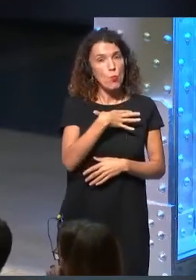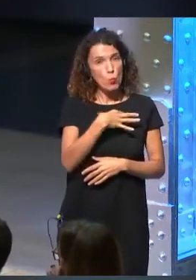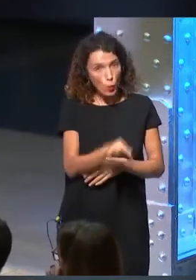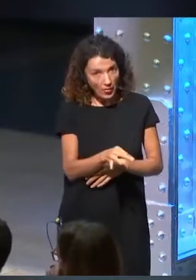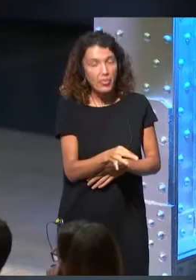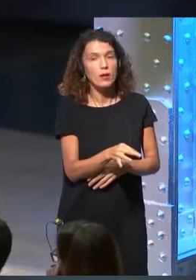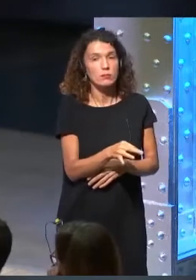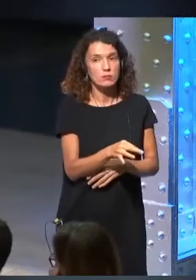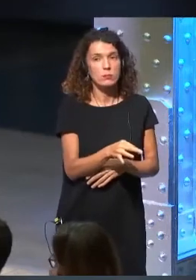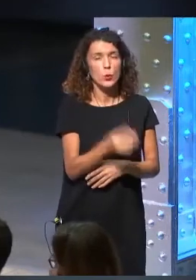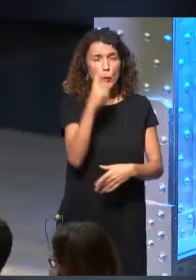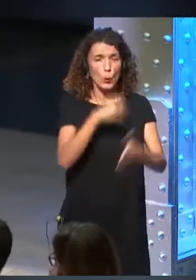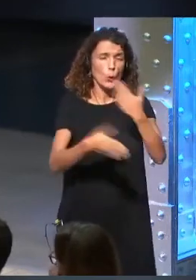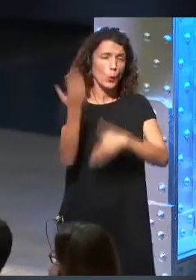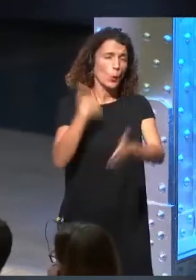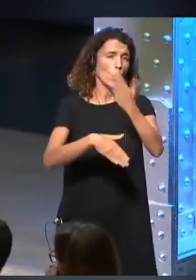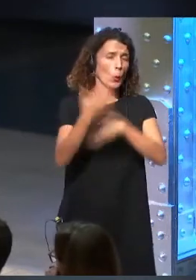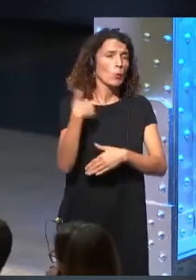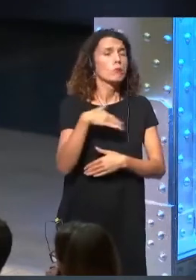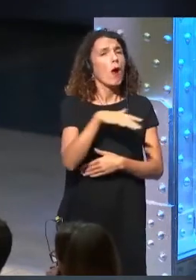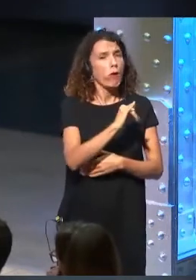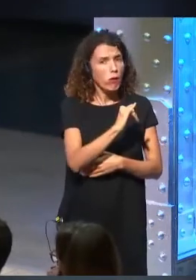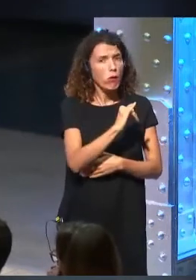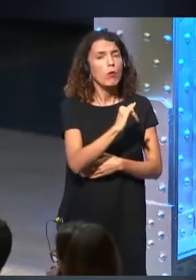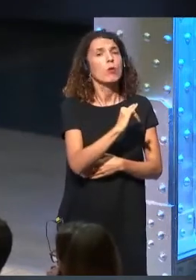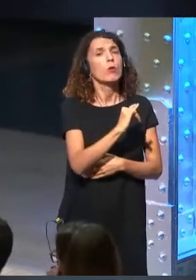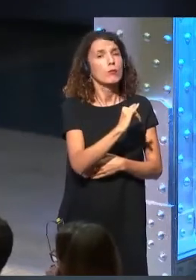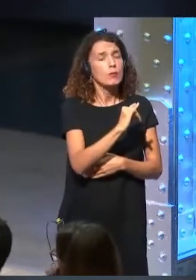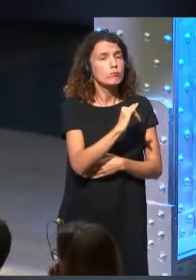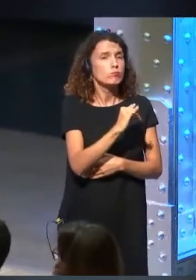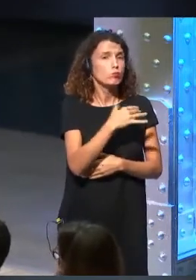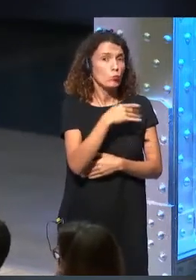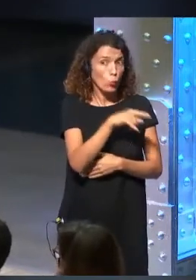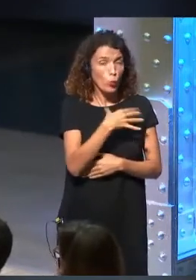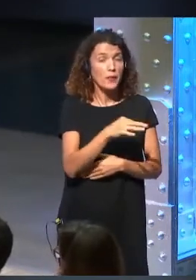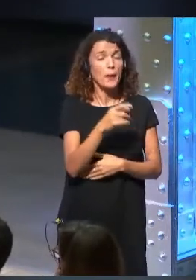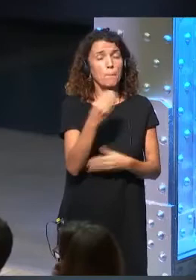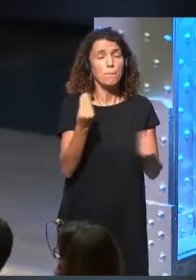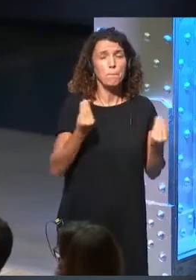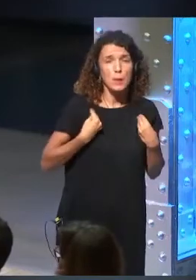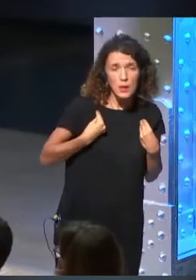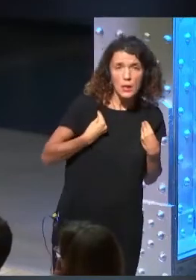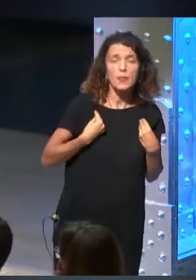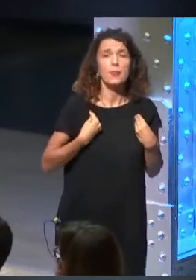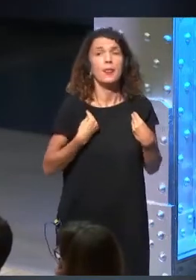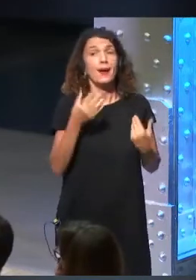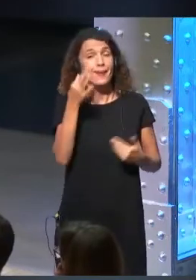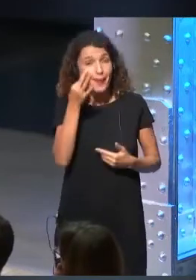what they have argued look like real-life female warriors.